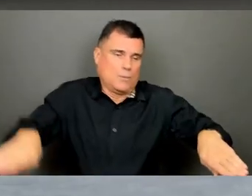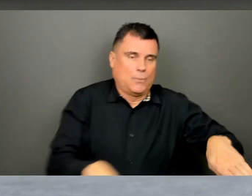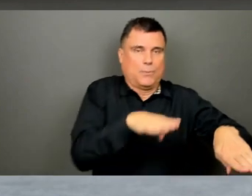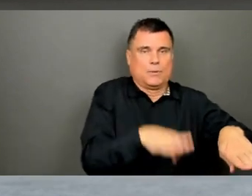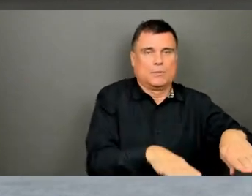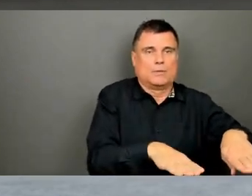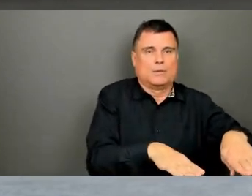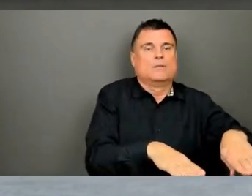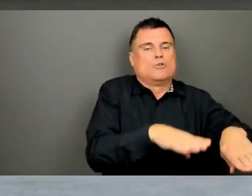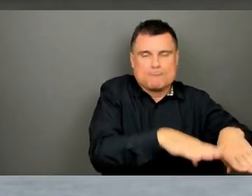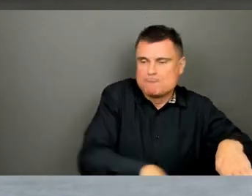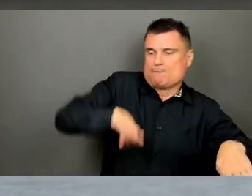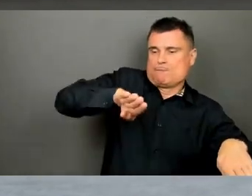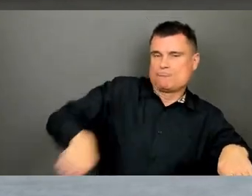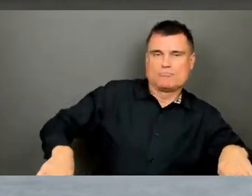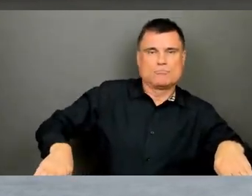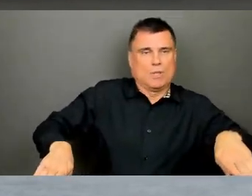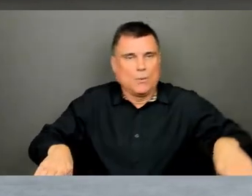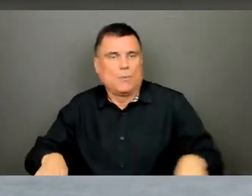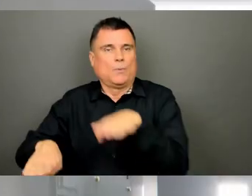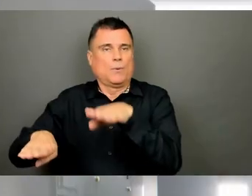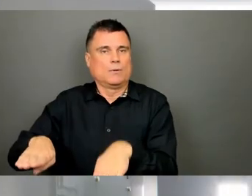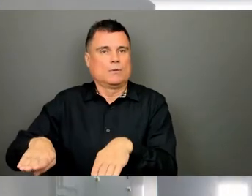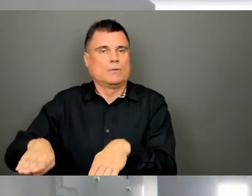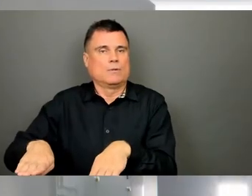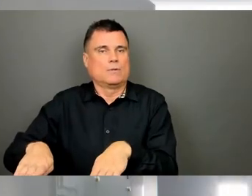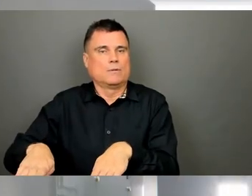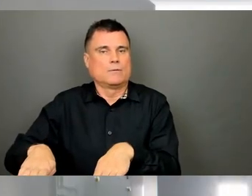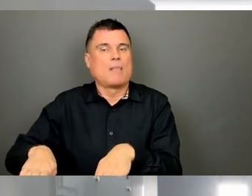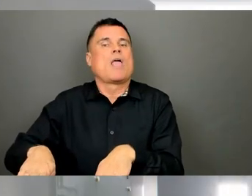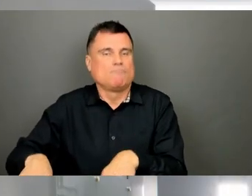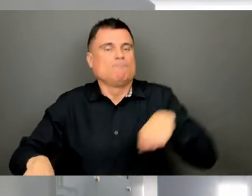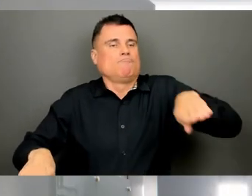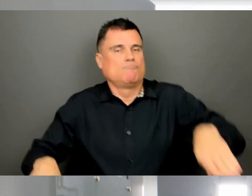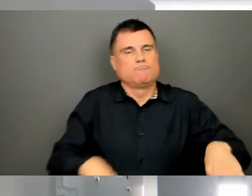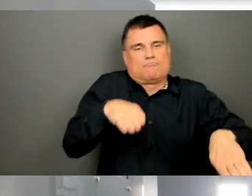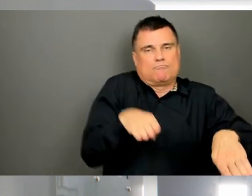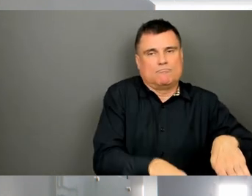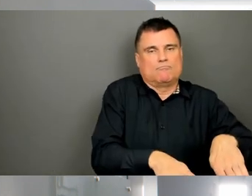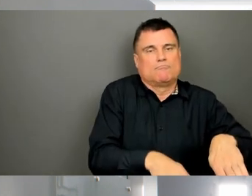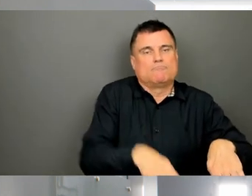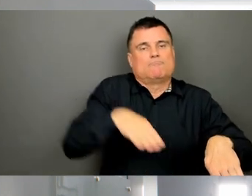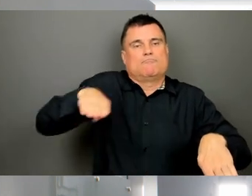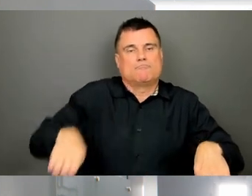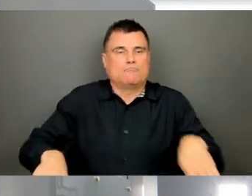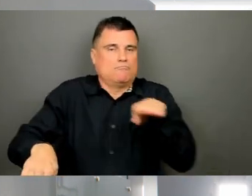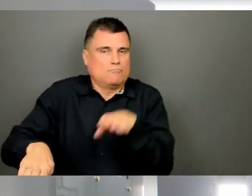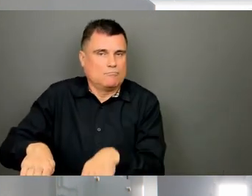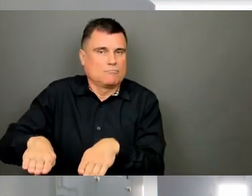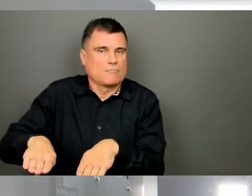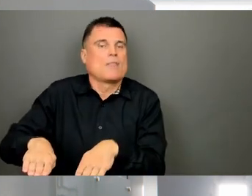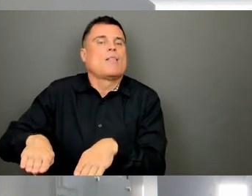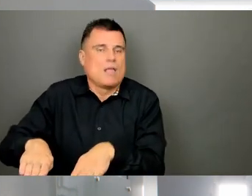4, 5 and 6, 7 and 8. So it's almost like you're scooping in. 1 and 2, 3